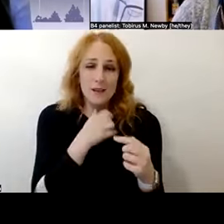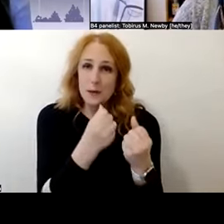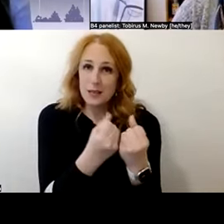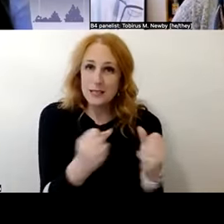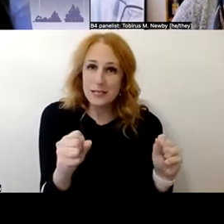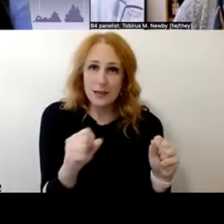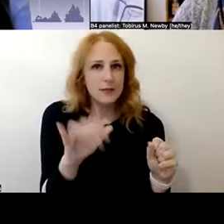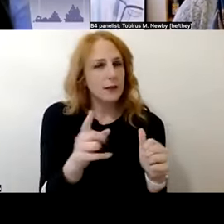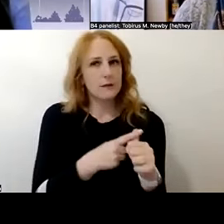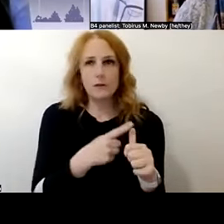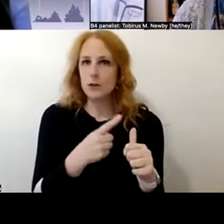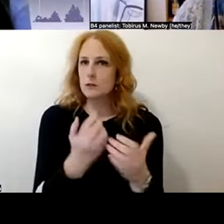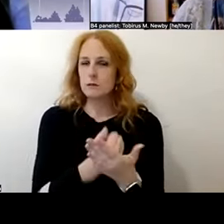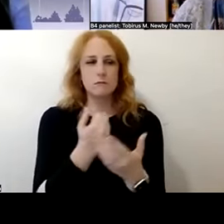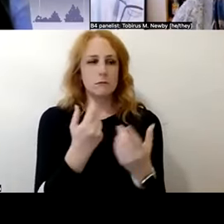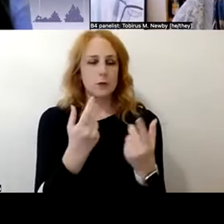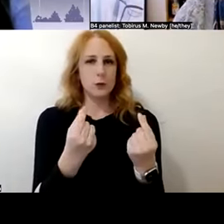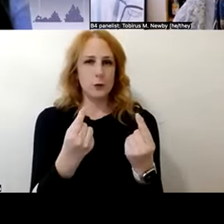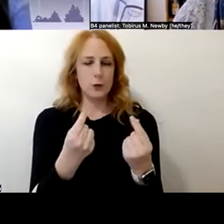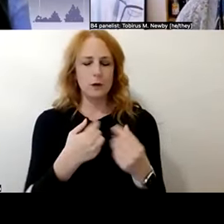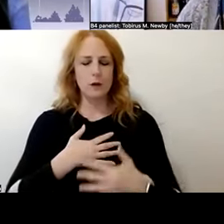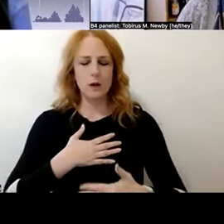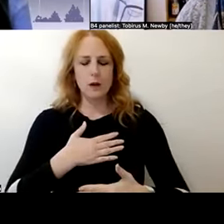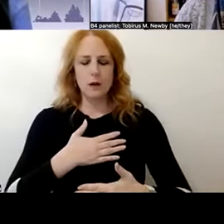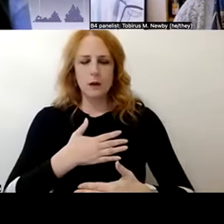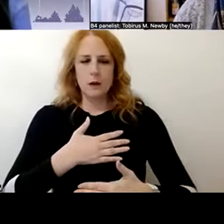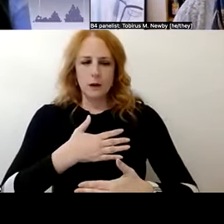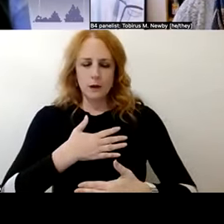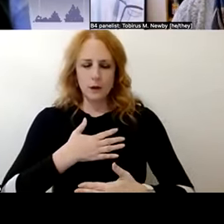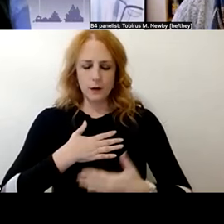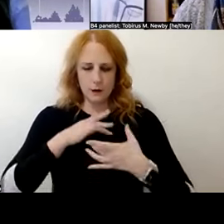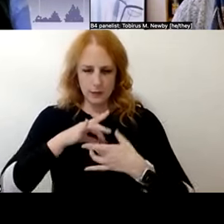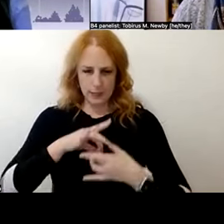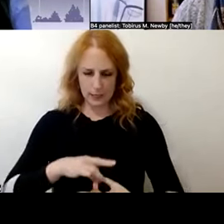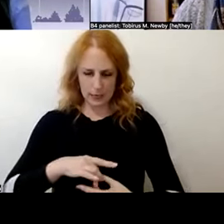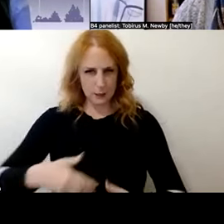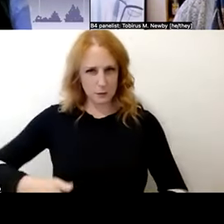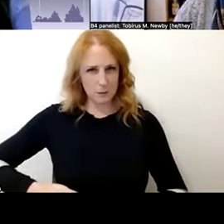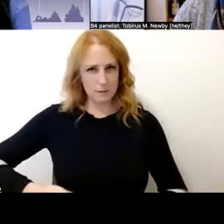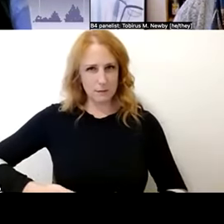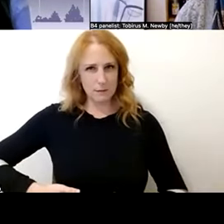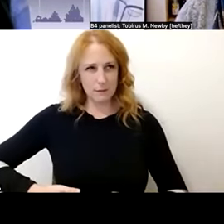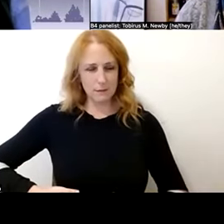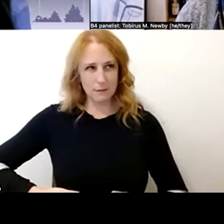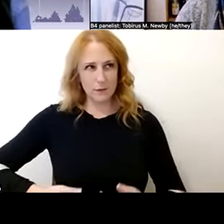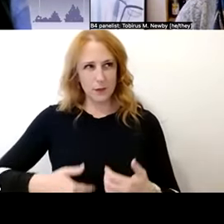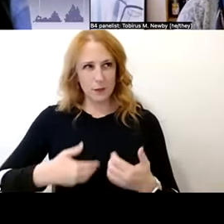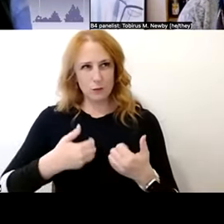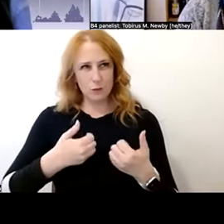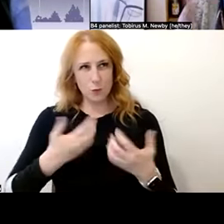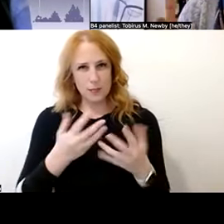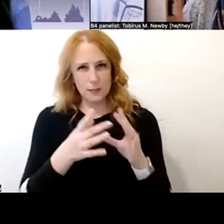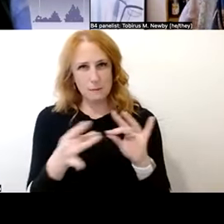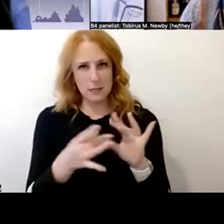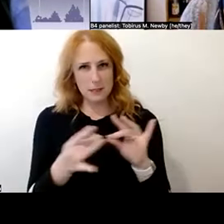centered into what is my gut brain trying to tell me about this scenario. When I breathe, when I can center, when I can root, what do I see,